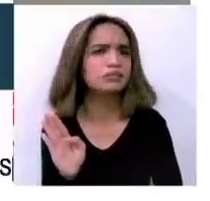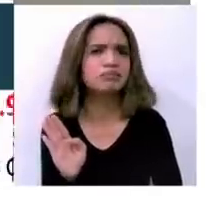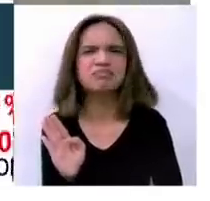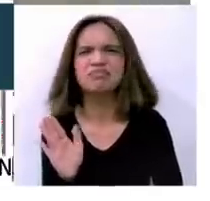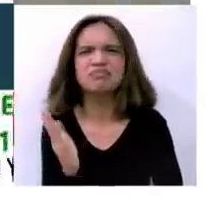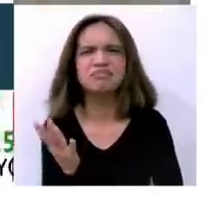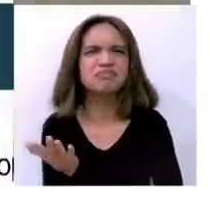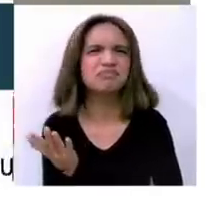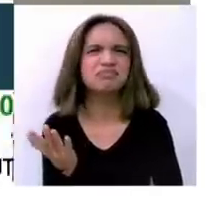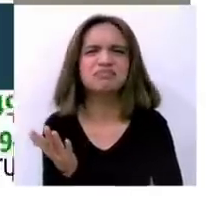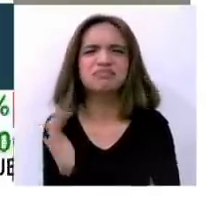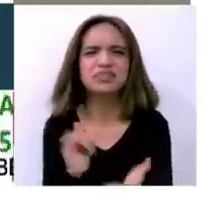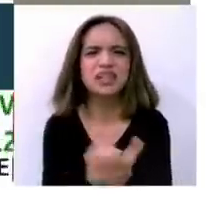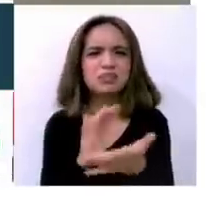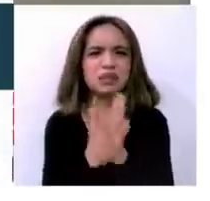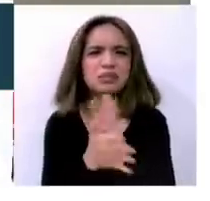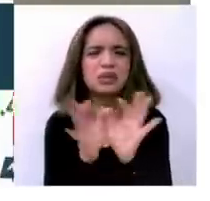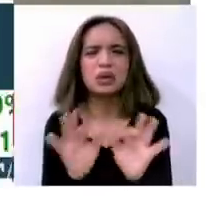to those